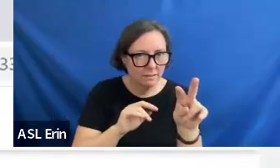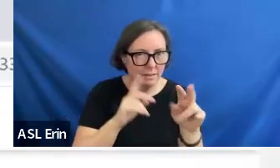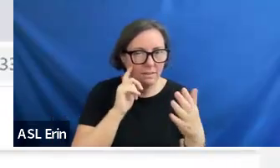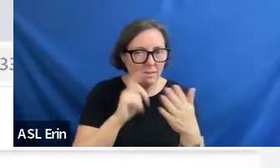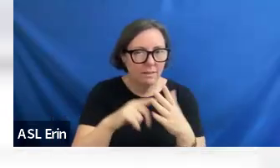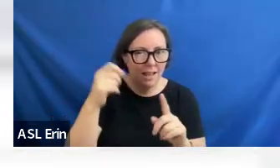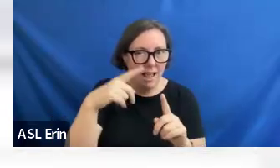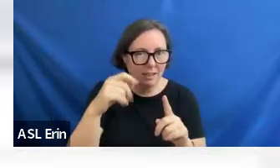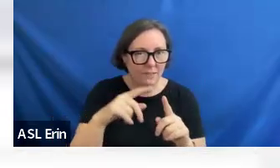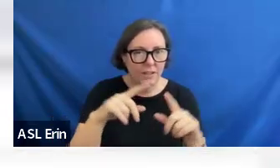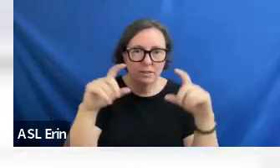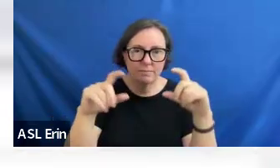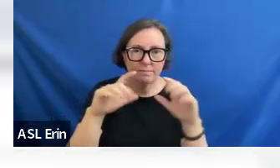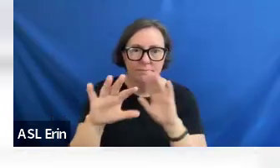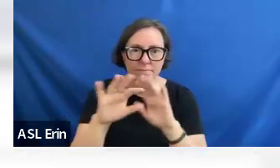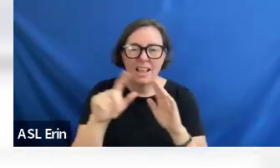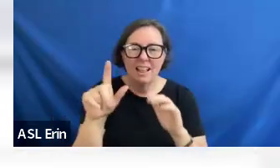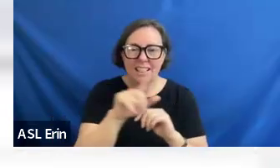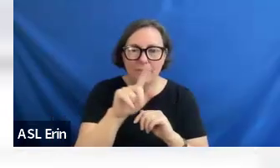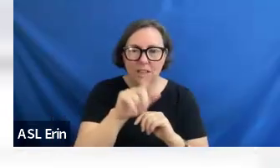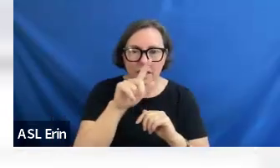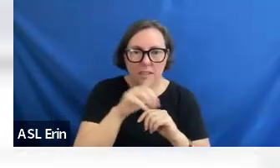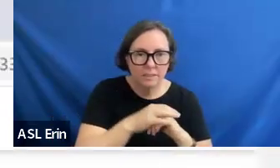icon, and select left click.